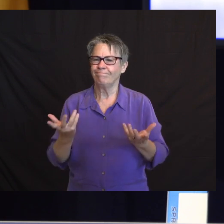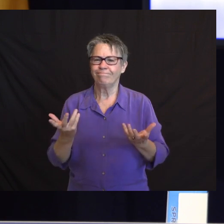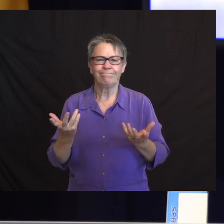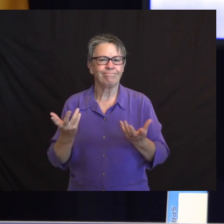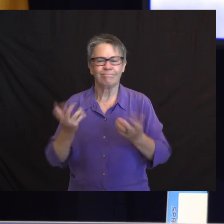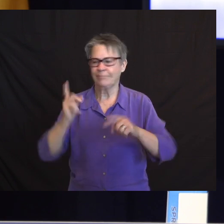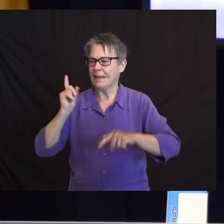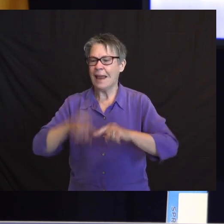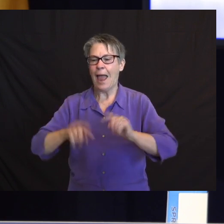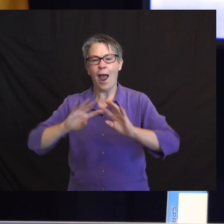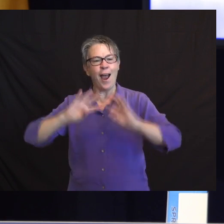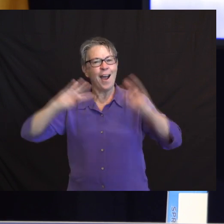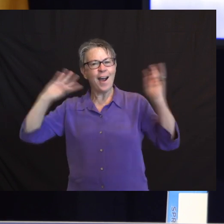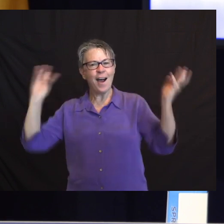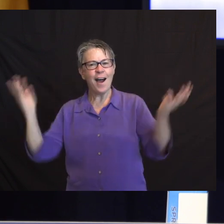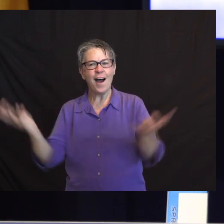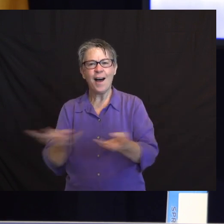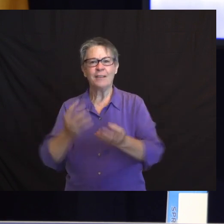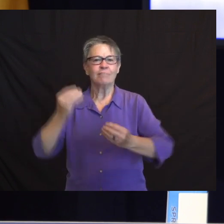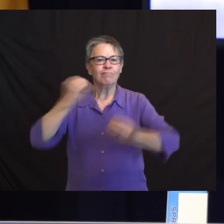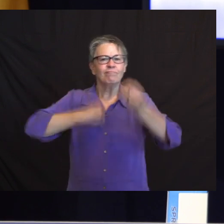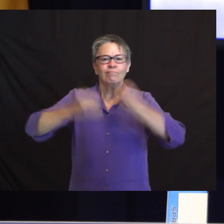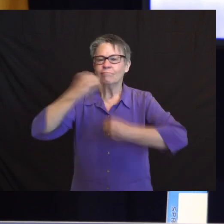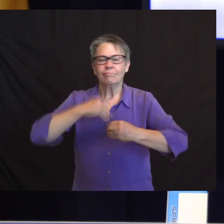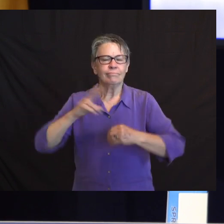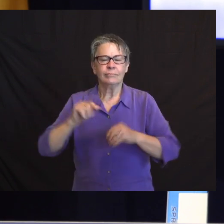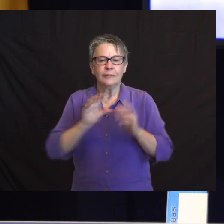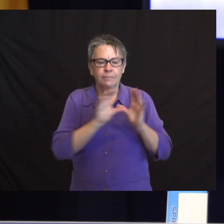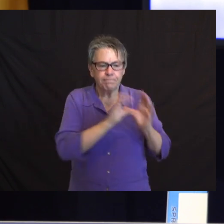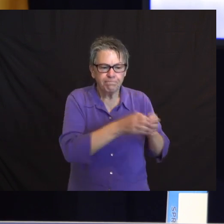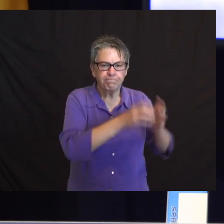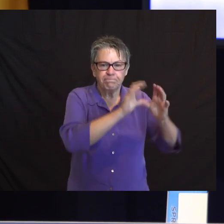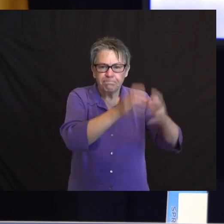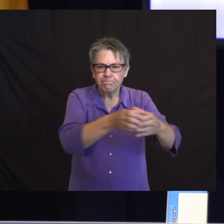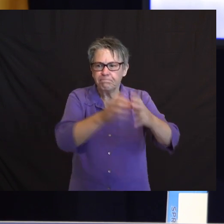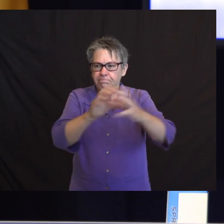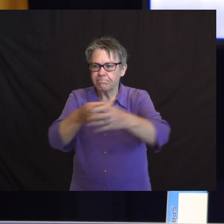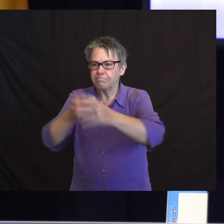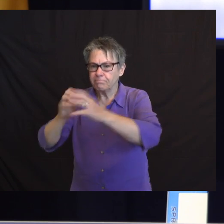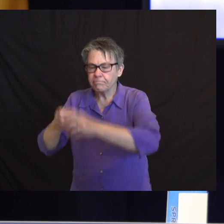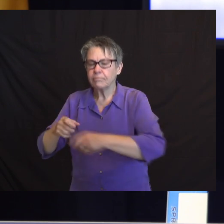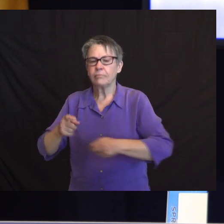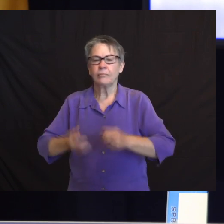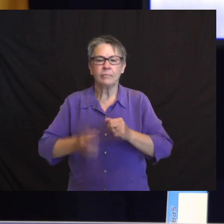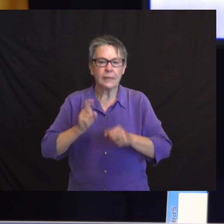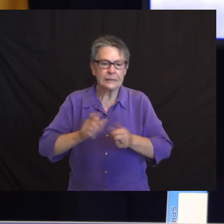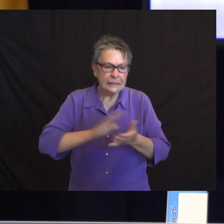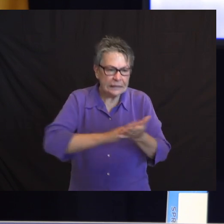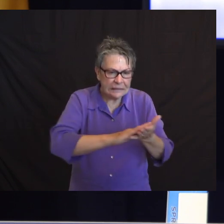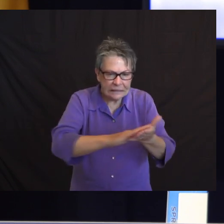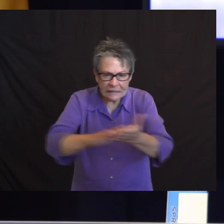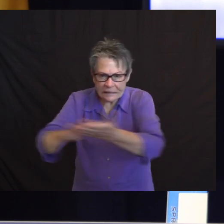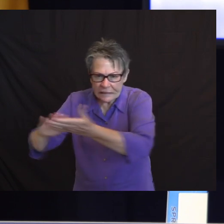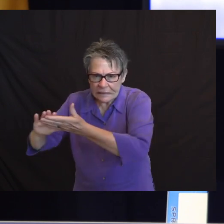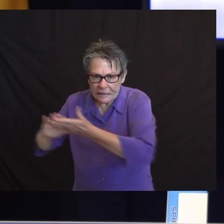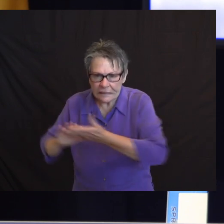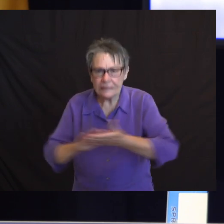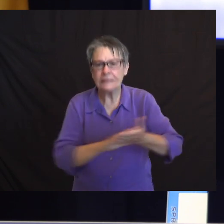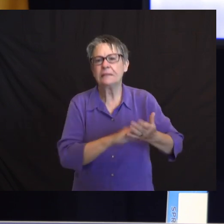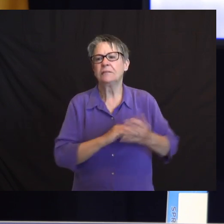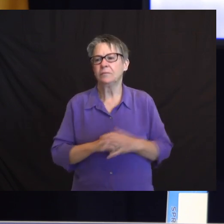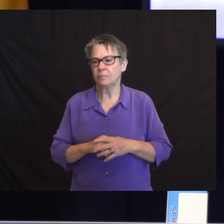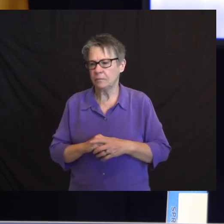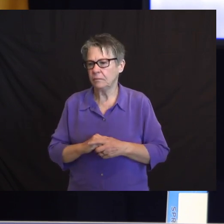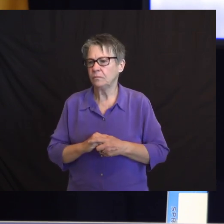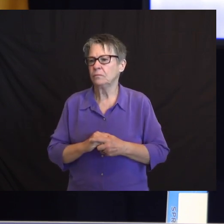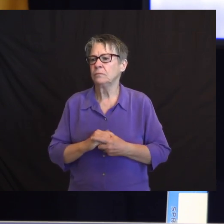And again, surfaces must be cleaned and sanitized between each meal service. Staff are encouraged to wear